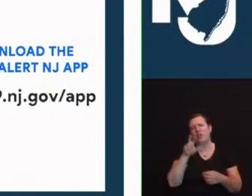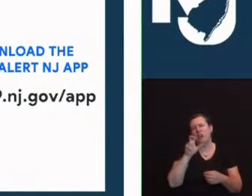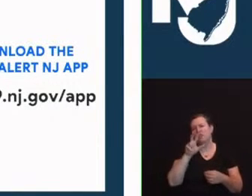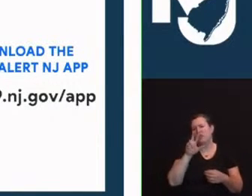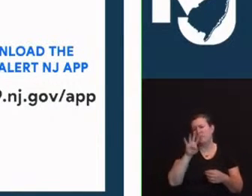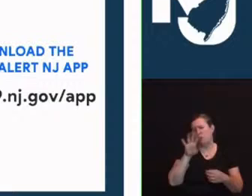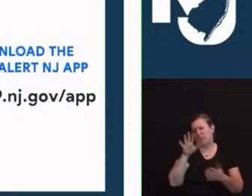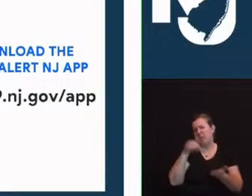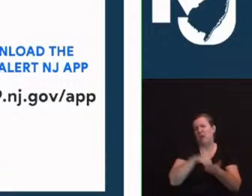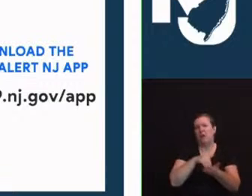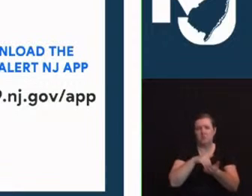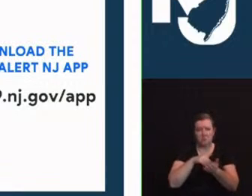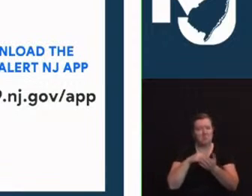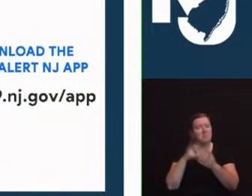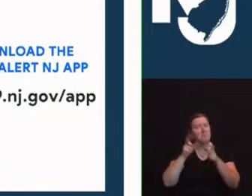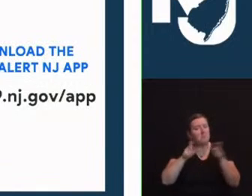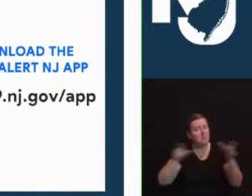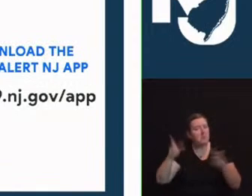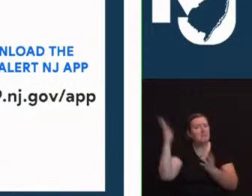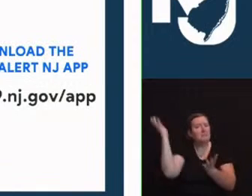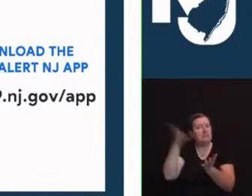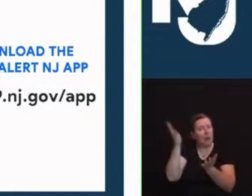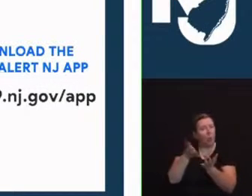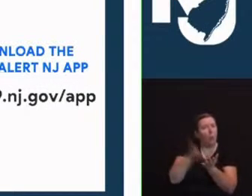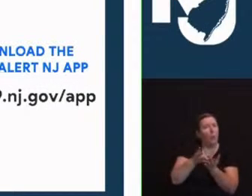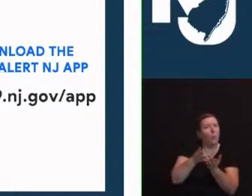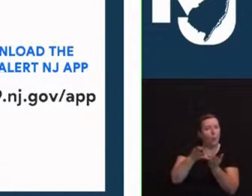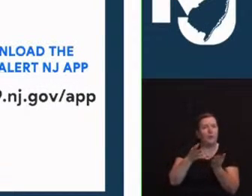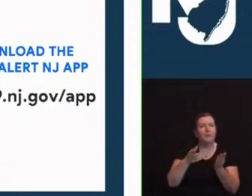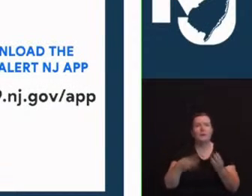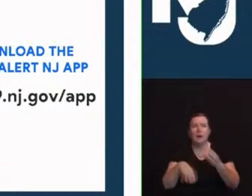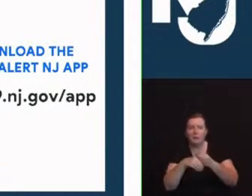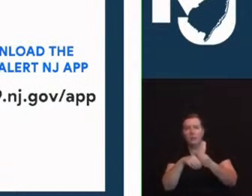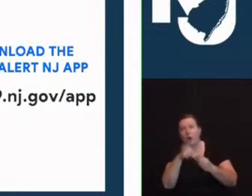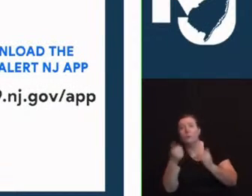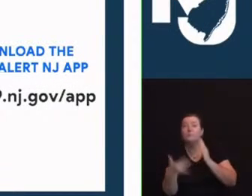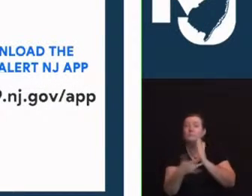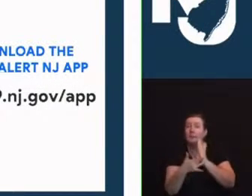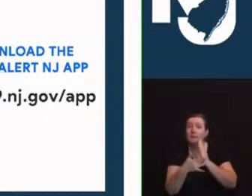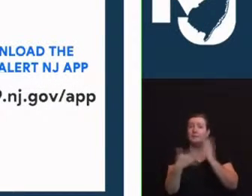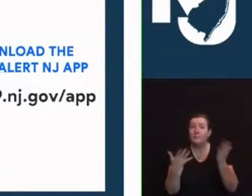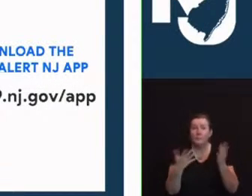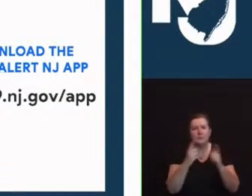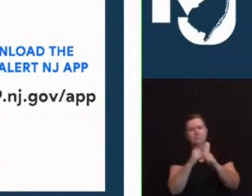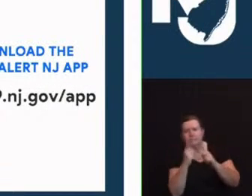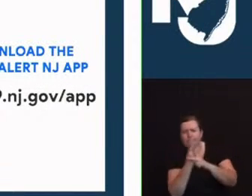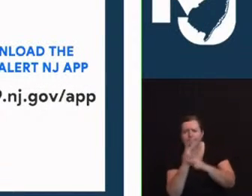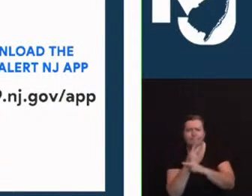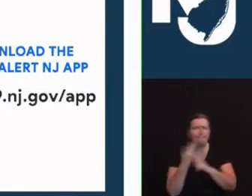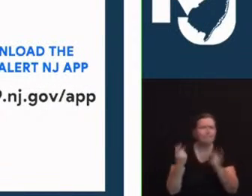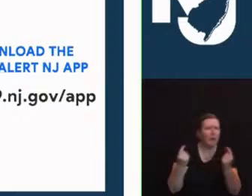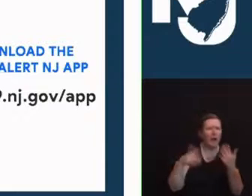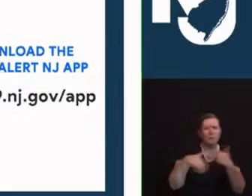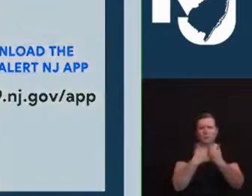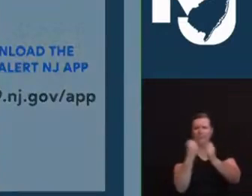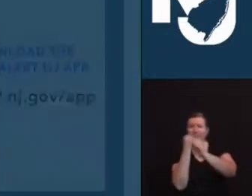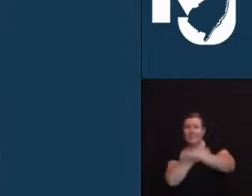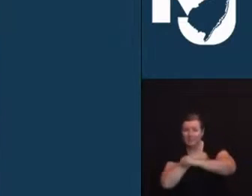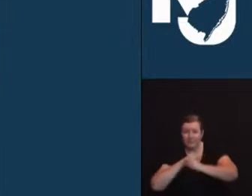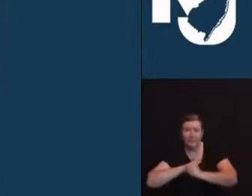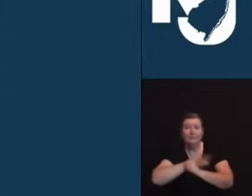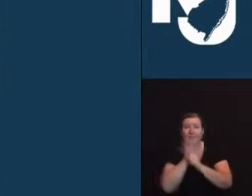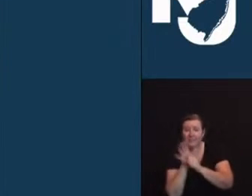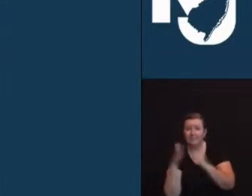times, and every phone we add is another tool we have at our disposal to fight this virus. And I also urge you to cooperate with our